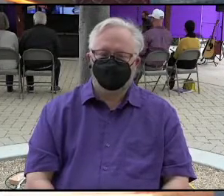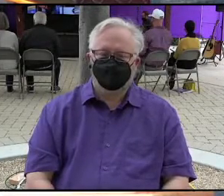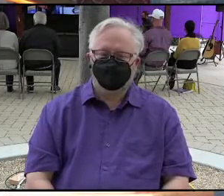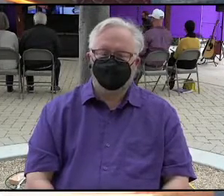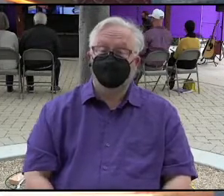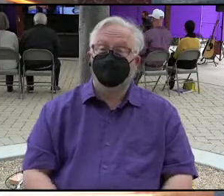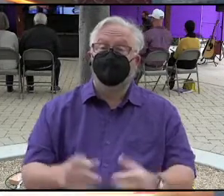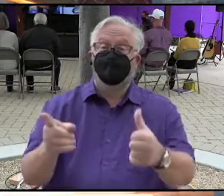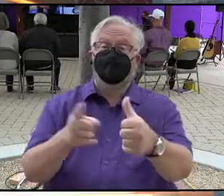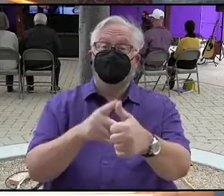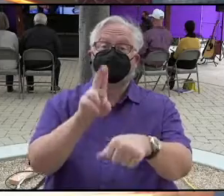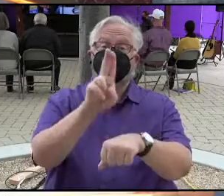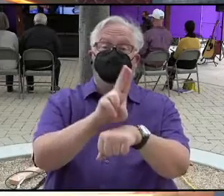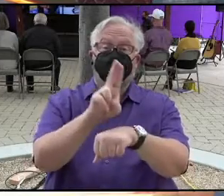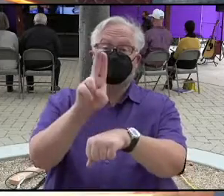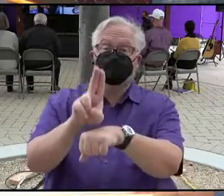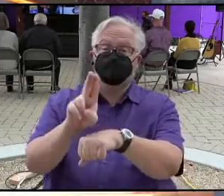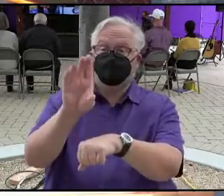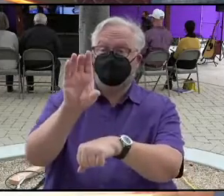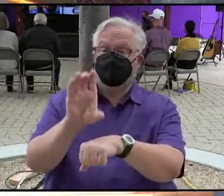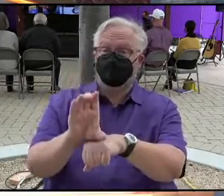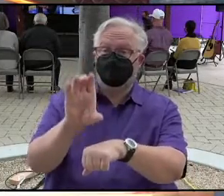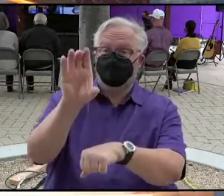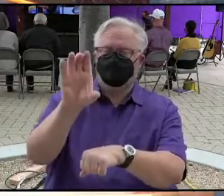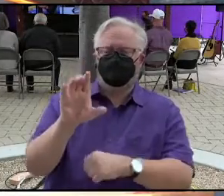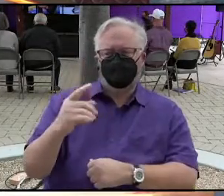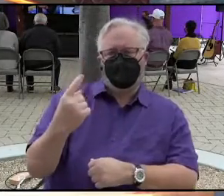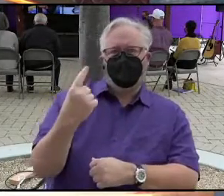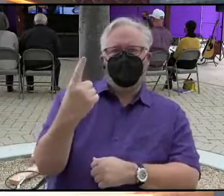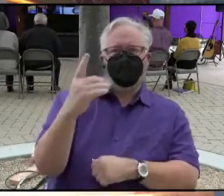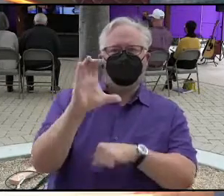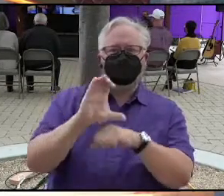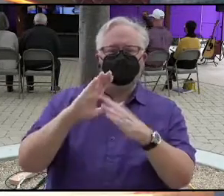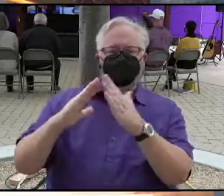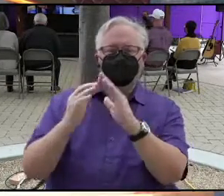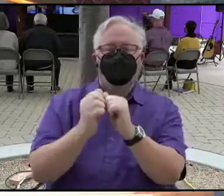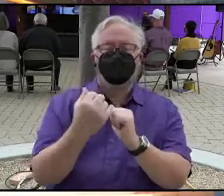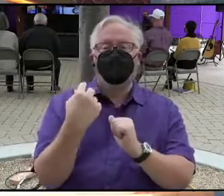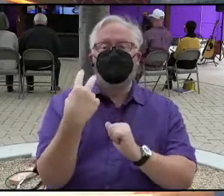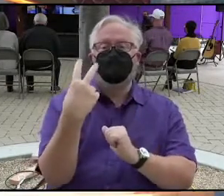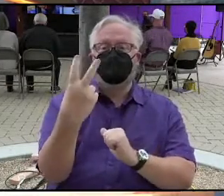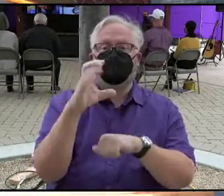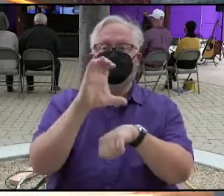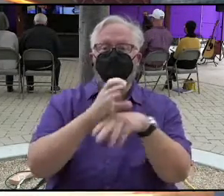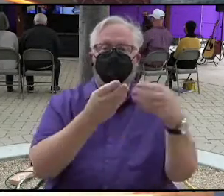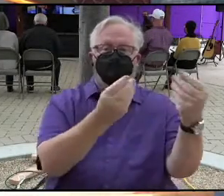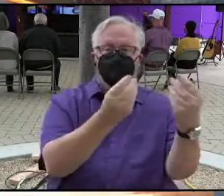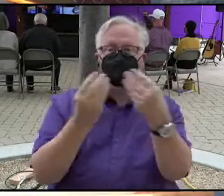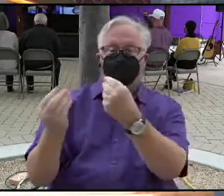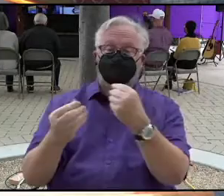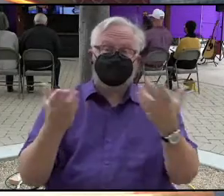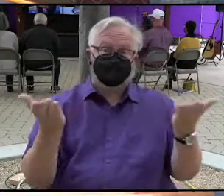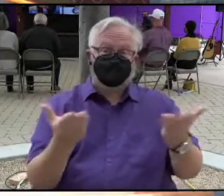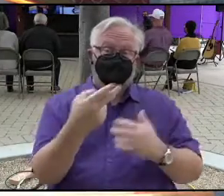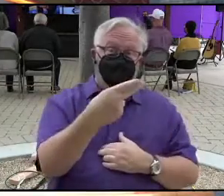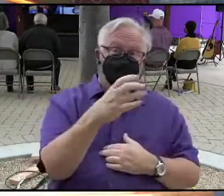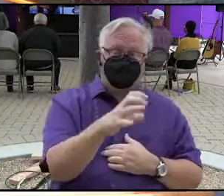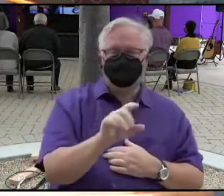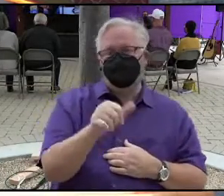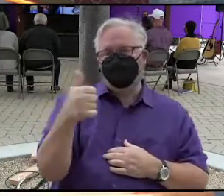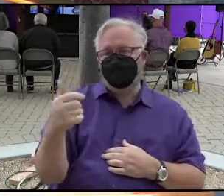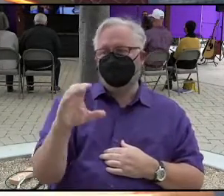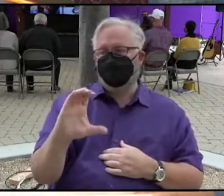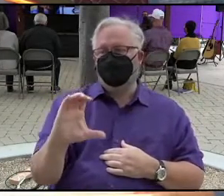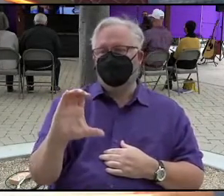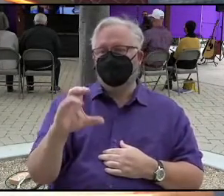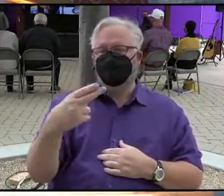The First Unitarian Universalist Church is one congregation with two campuses, one in Hillcrest and one in Chula Vista in